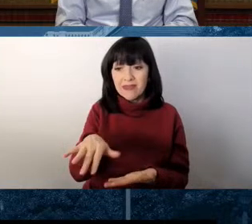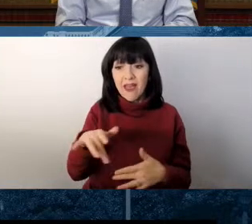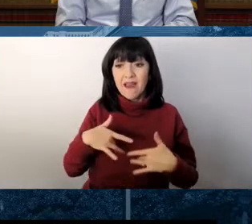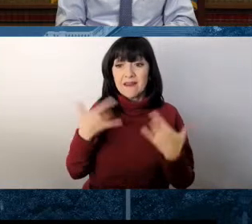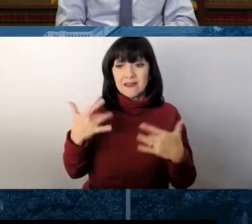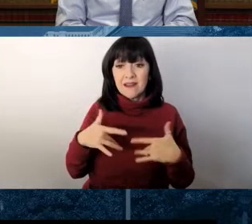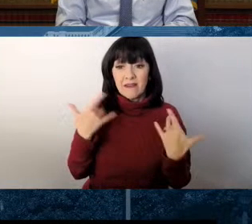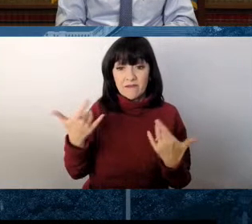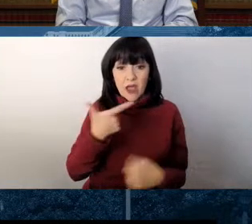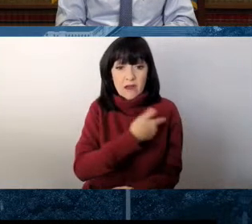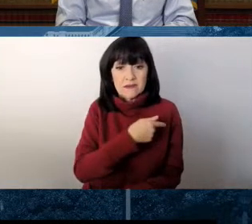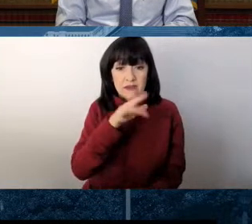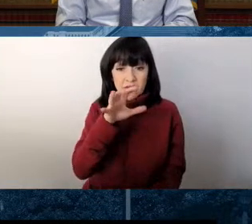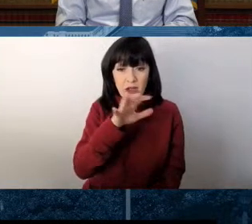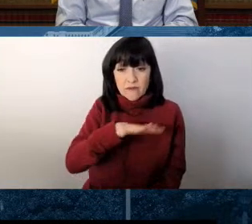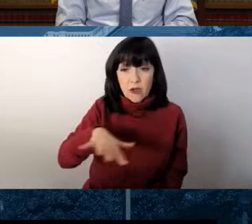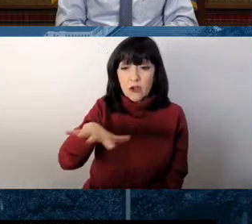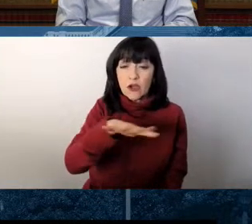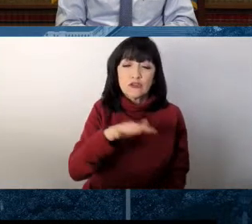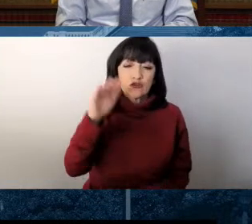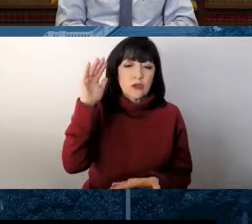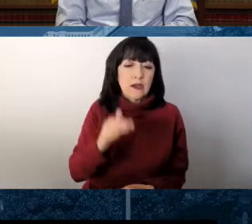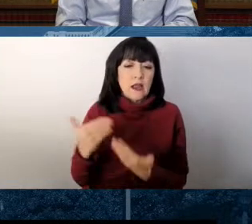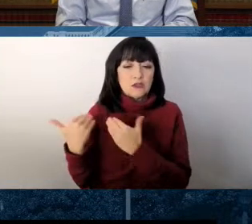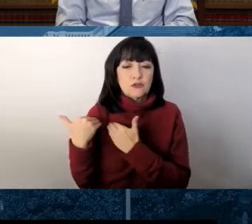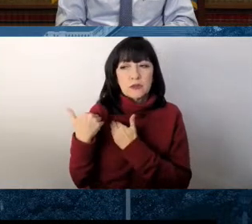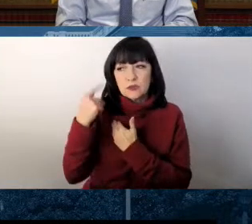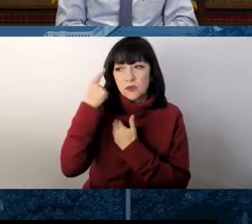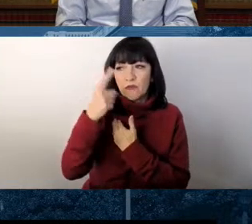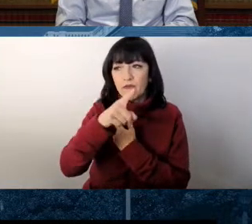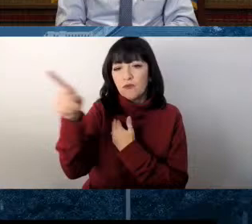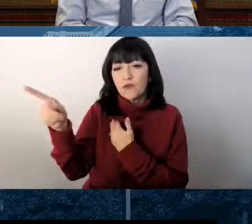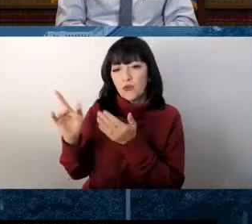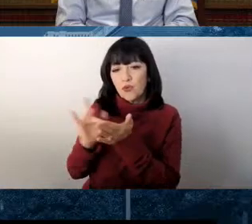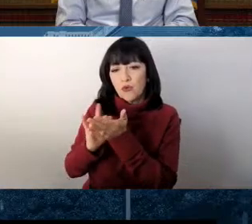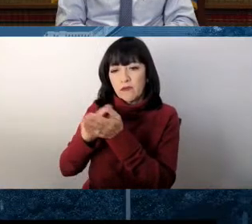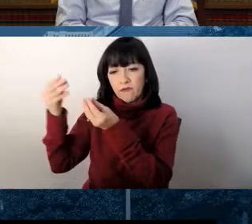Remember about President Biden's information today, his